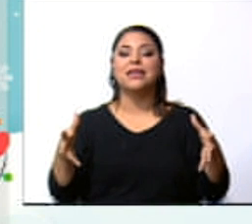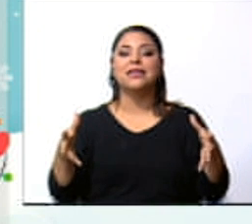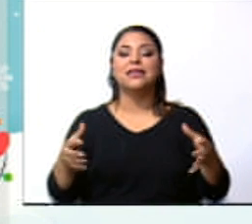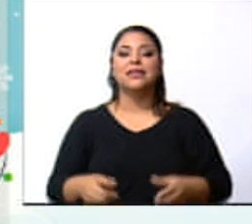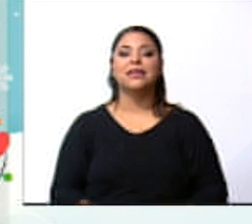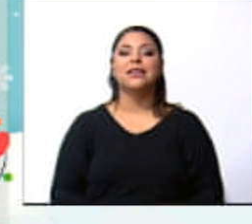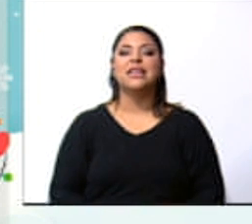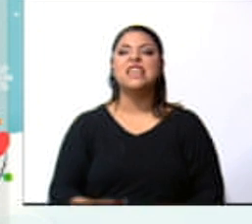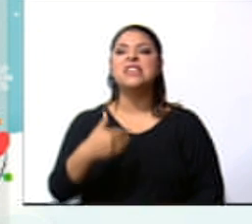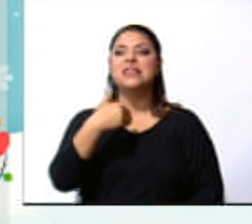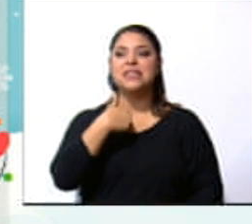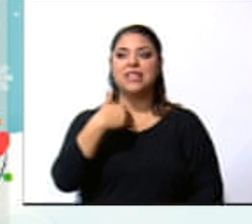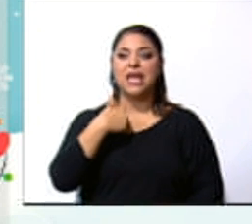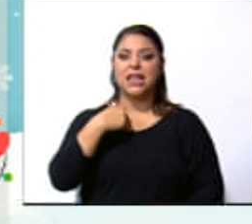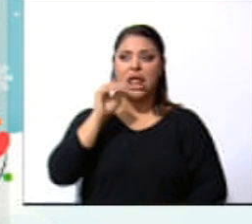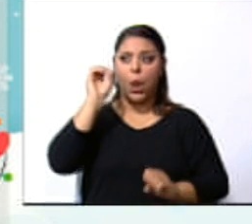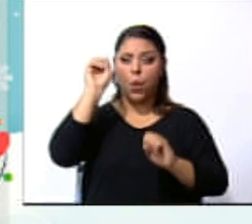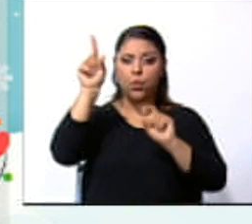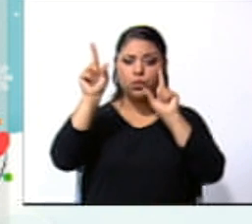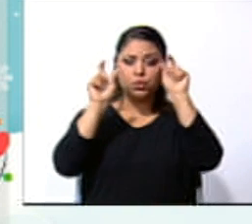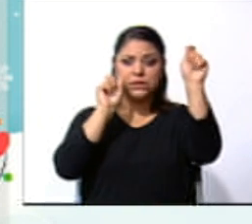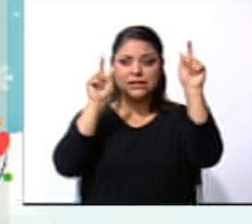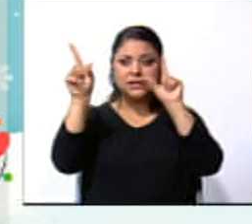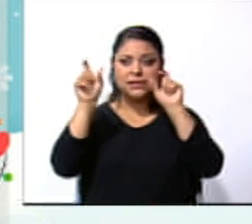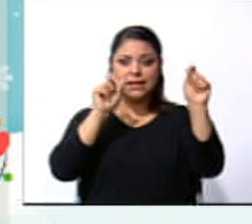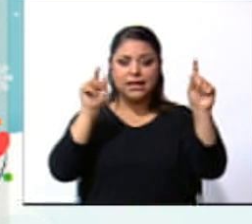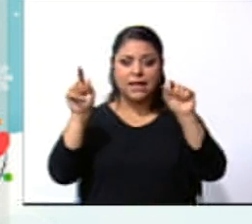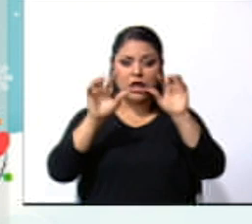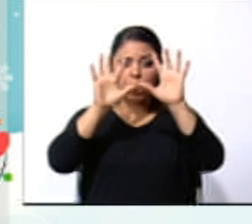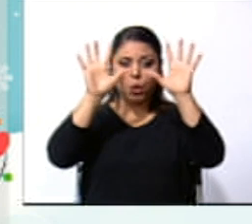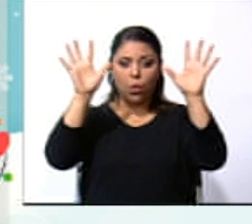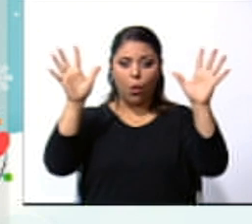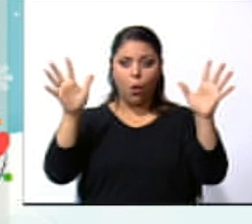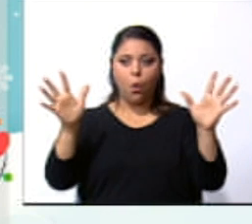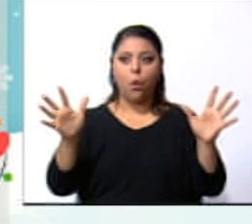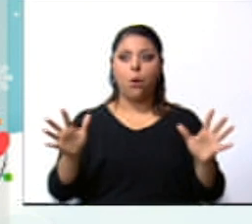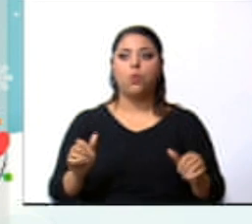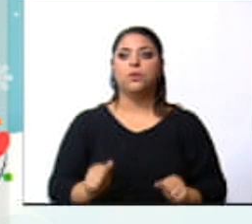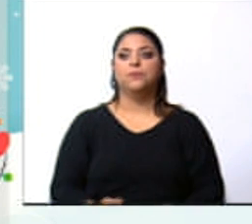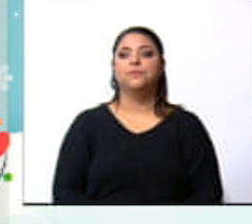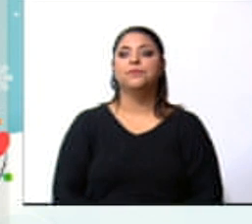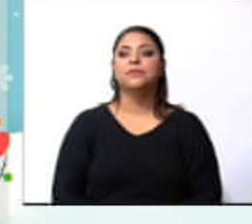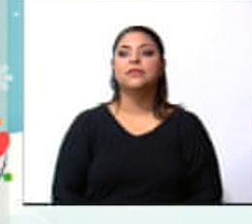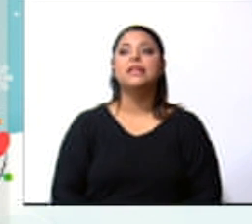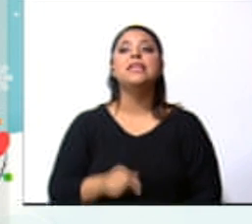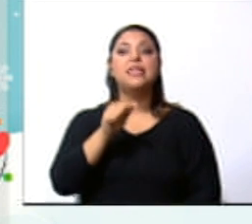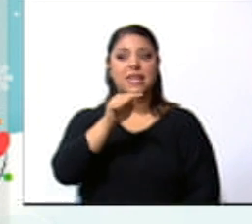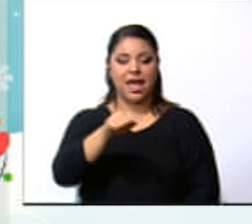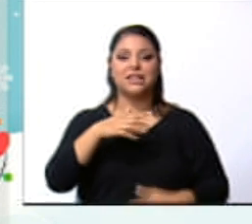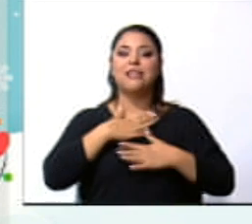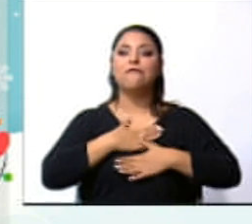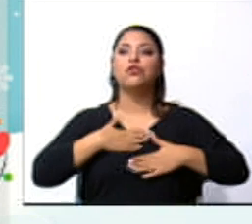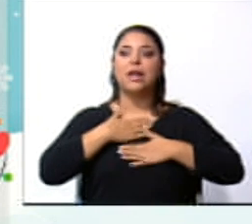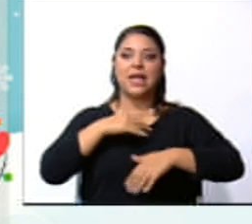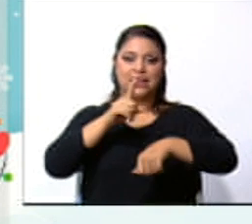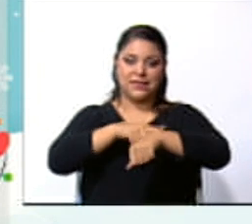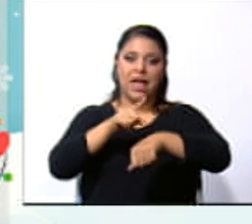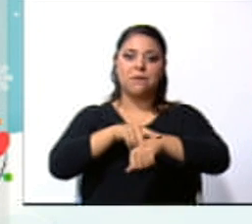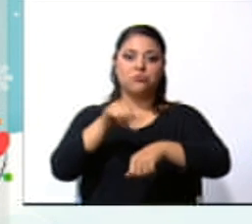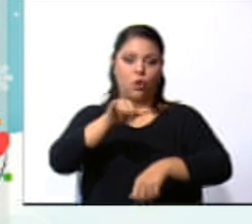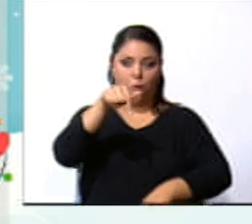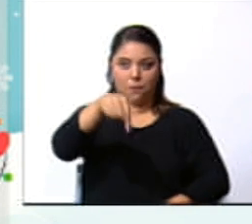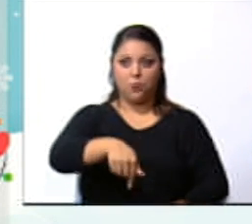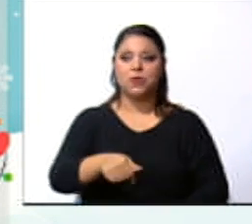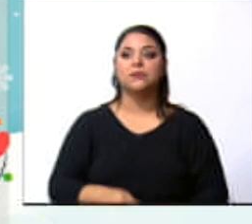own delight. It brings you joy in times like these. But be careful